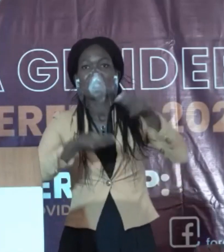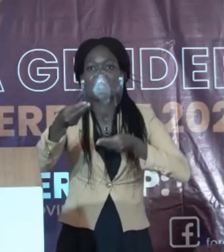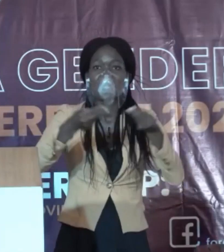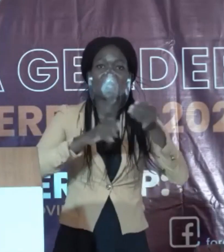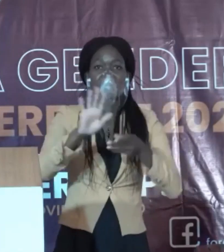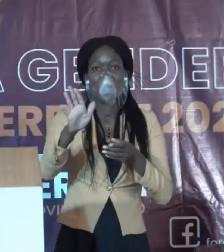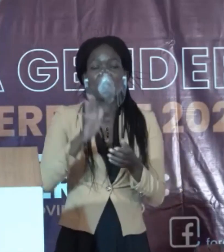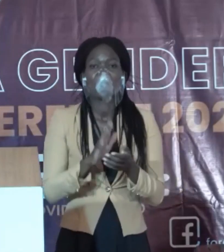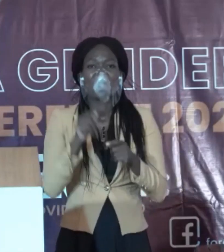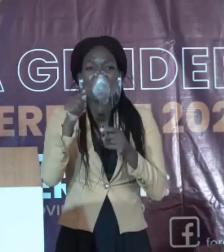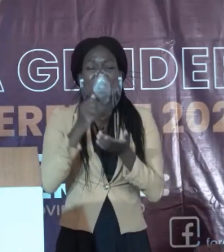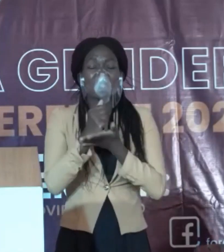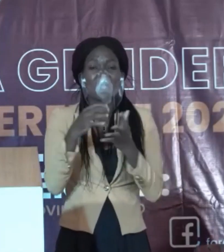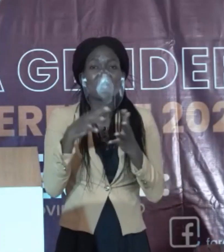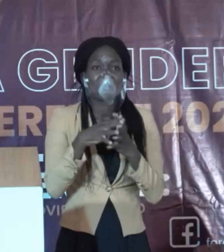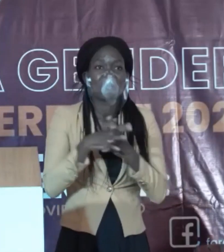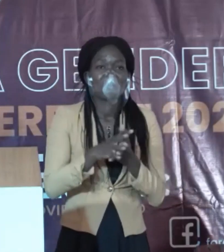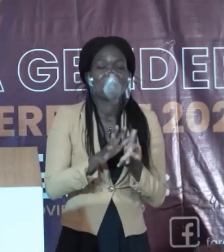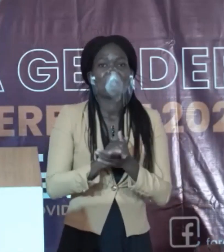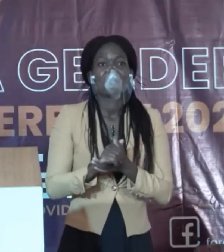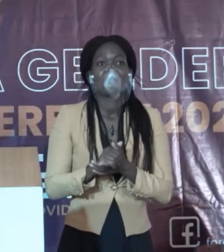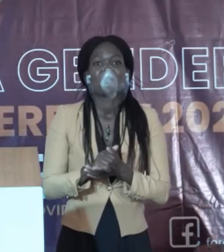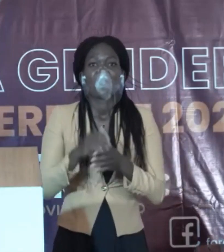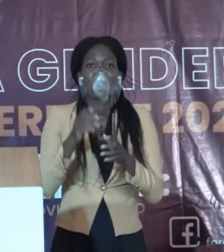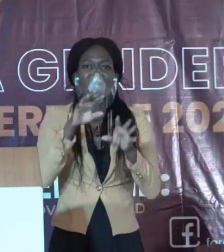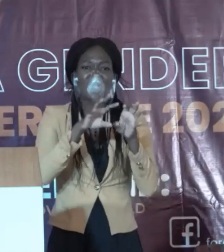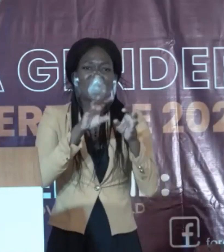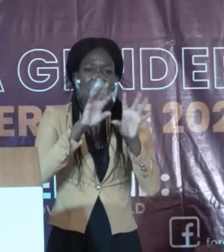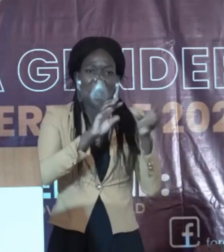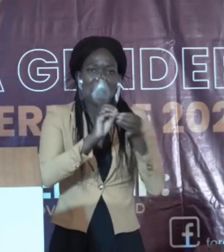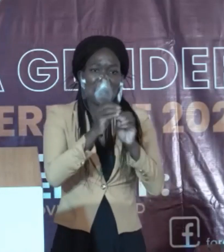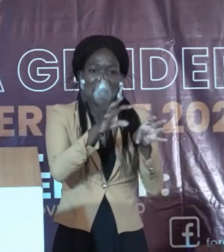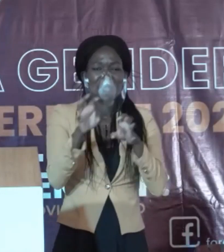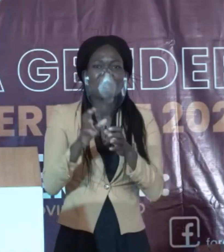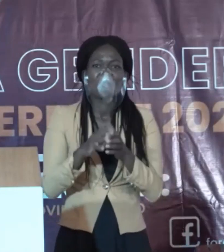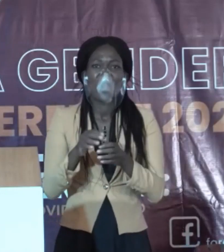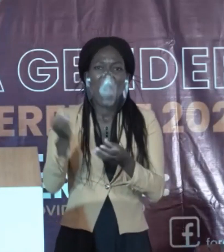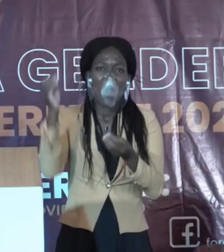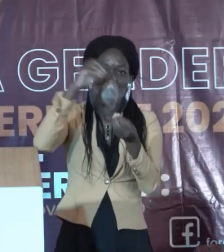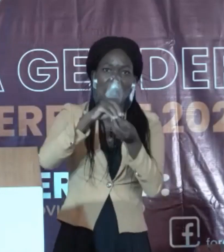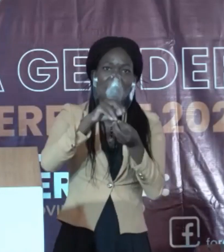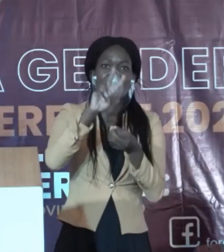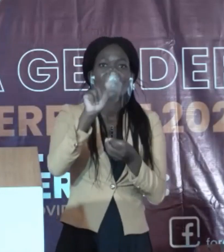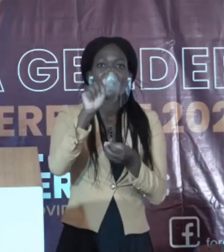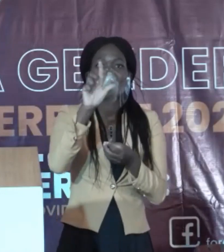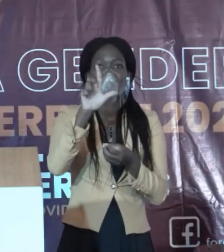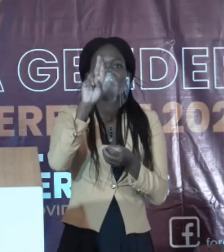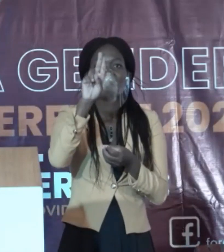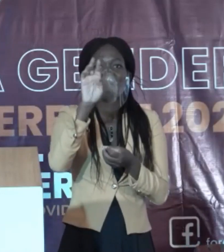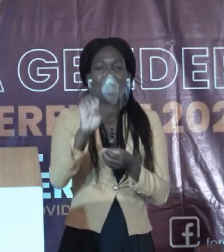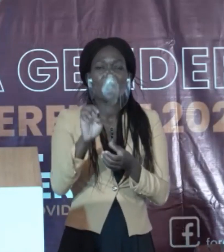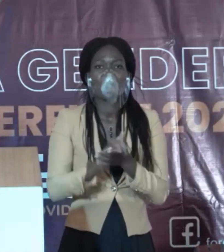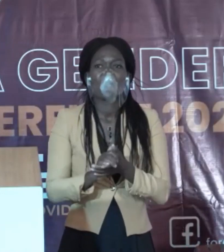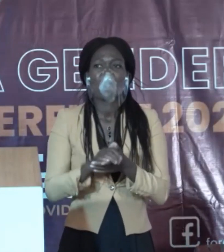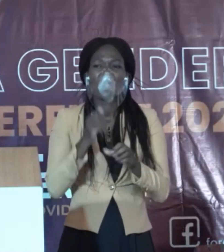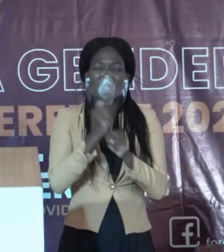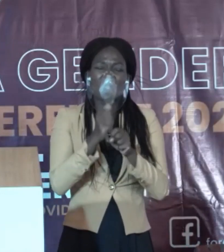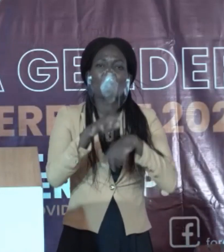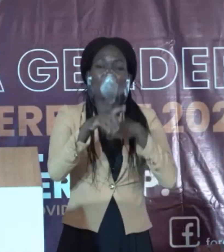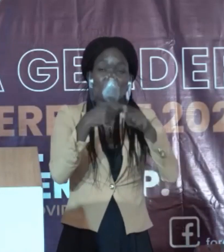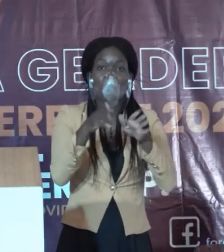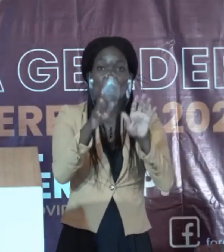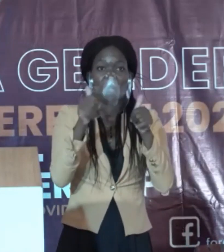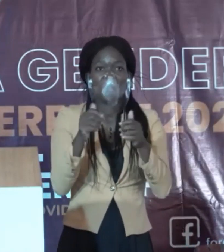businesses and incubation services to add value in developing standardized quality products for competitiveness, as well